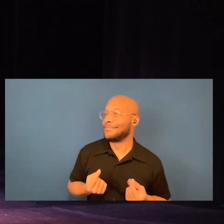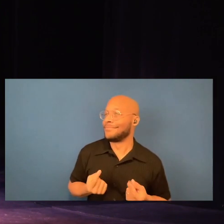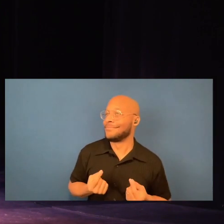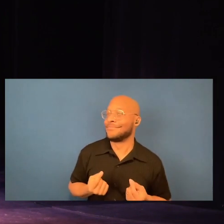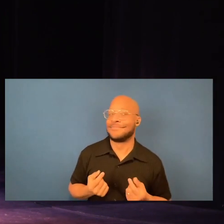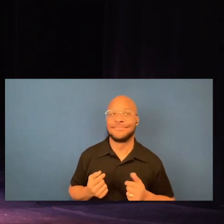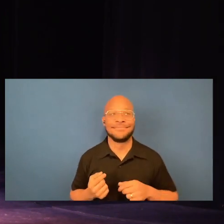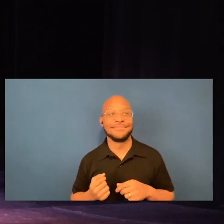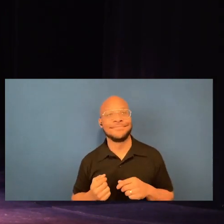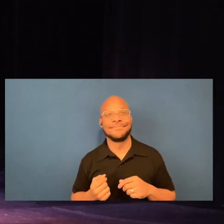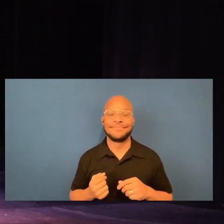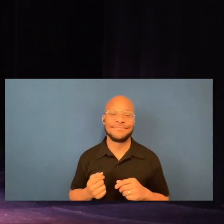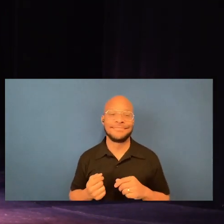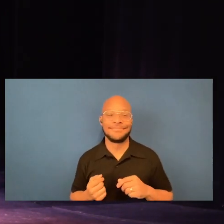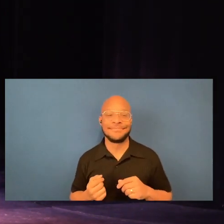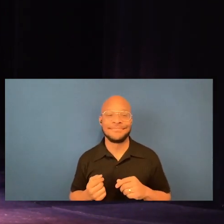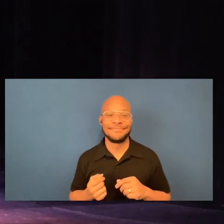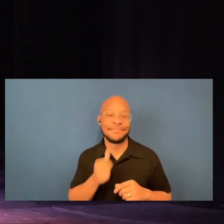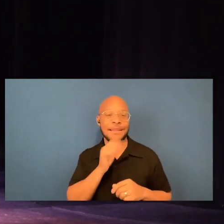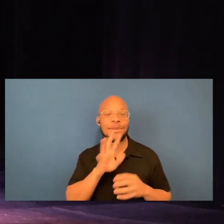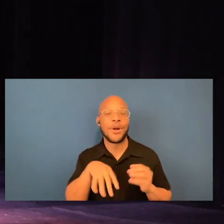I'm not talking about collectivity.